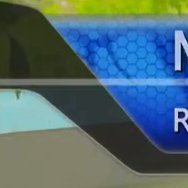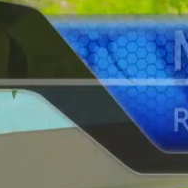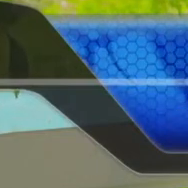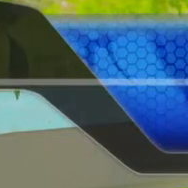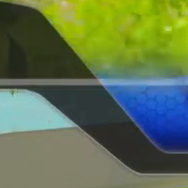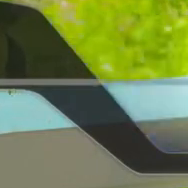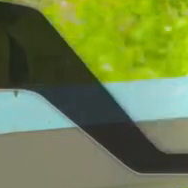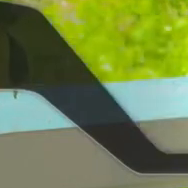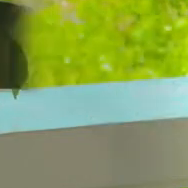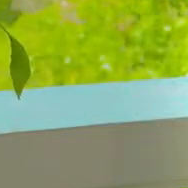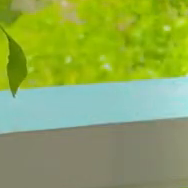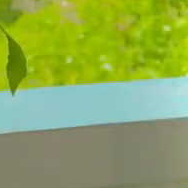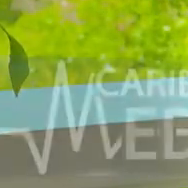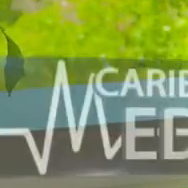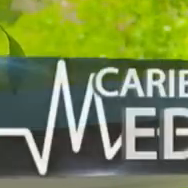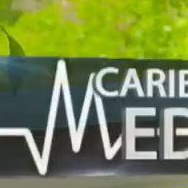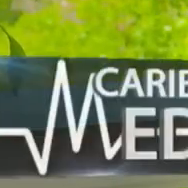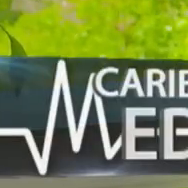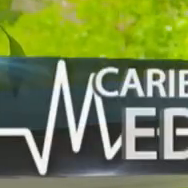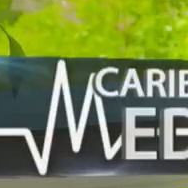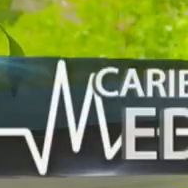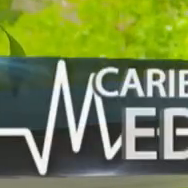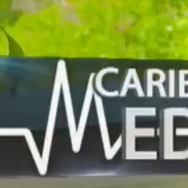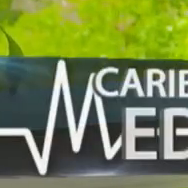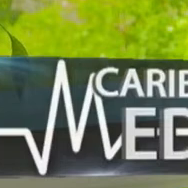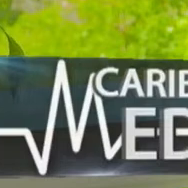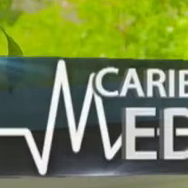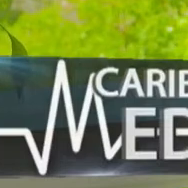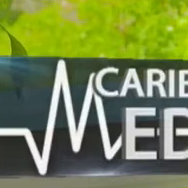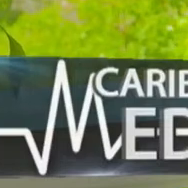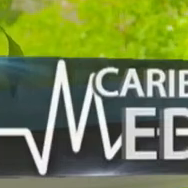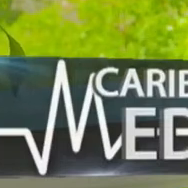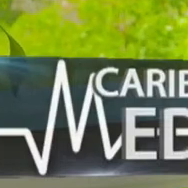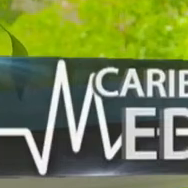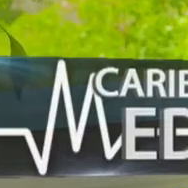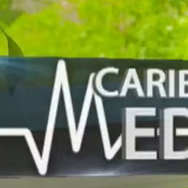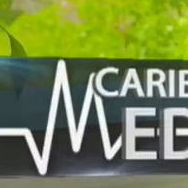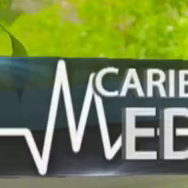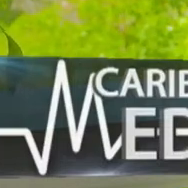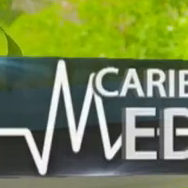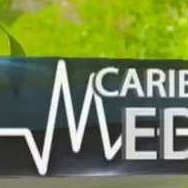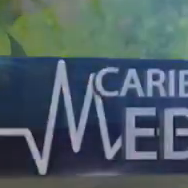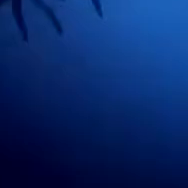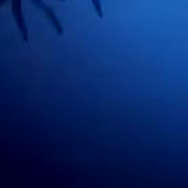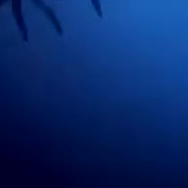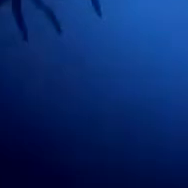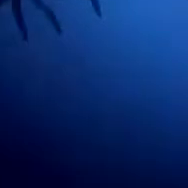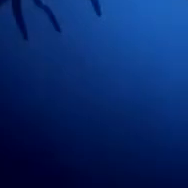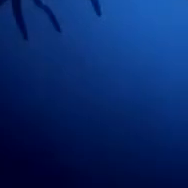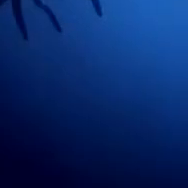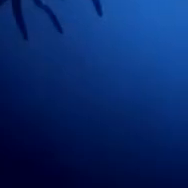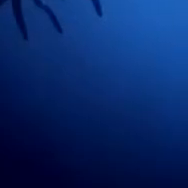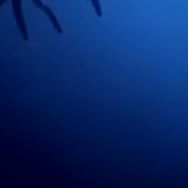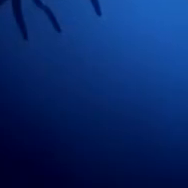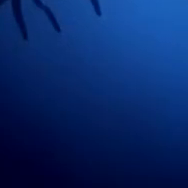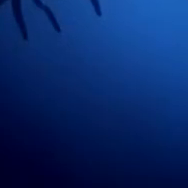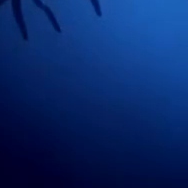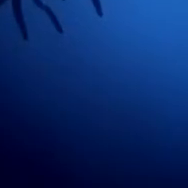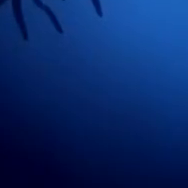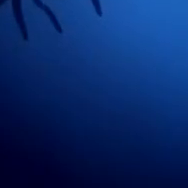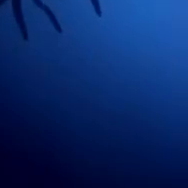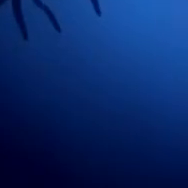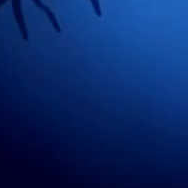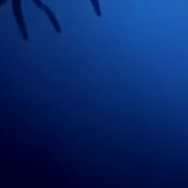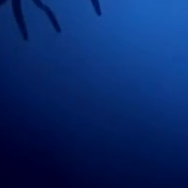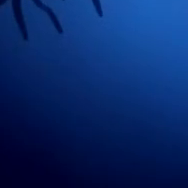to understand how eating affects your specific conditions. Join us on Caribbean Medical TV this Sunday